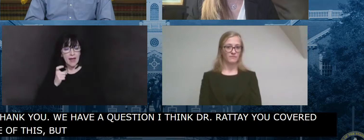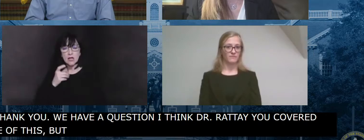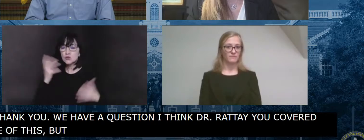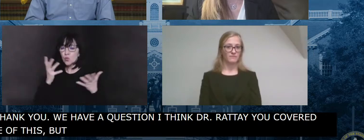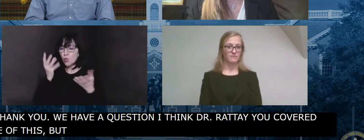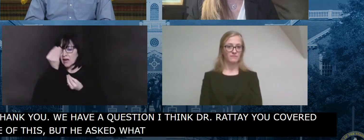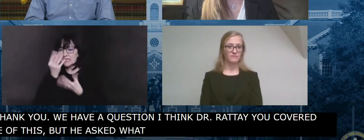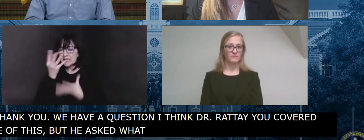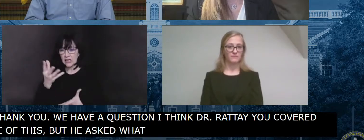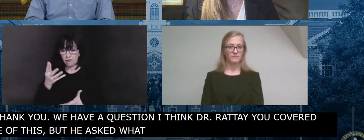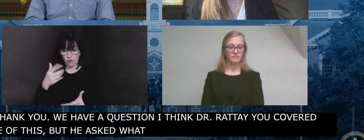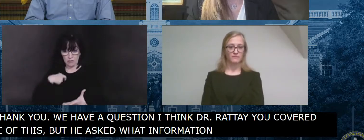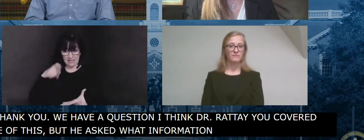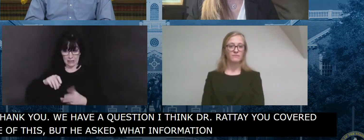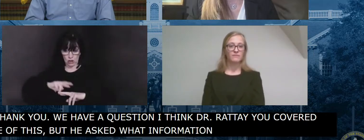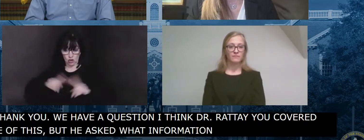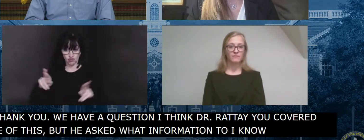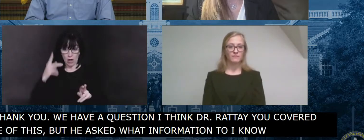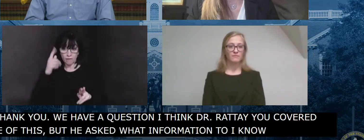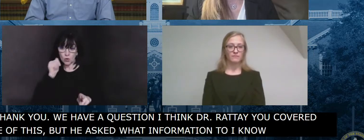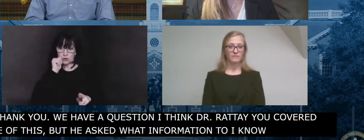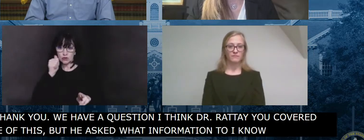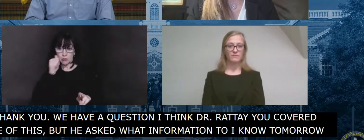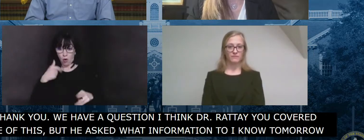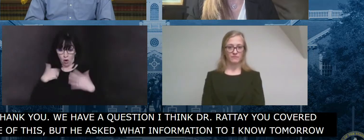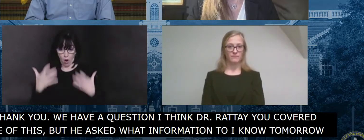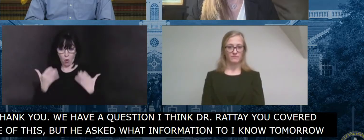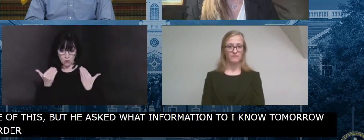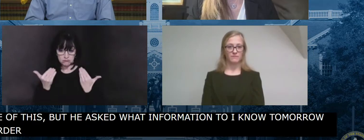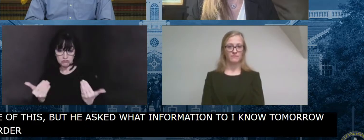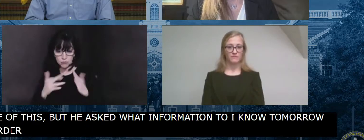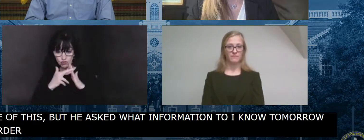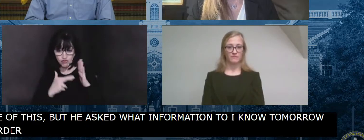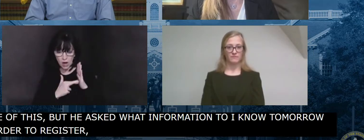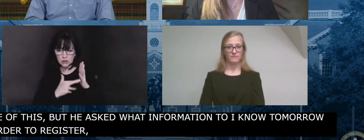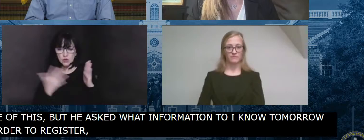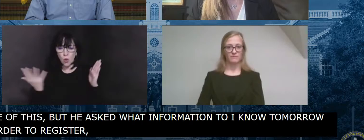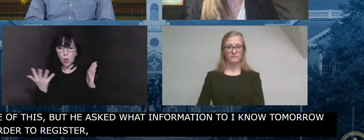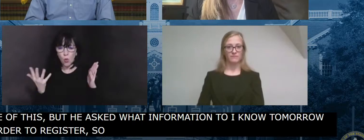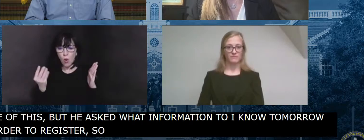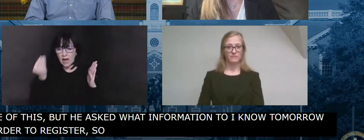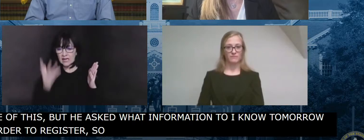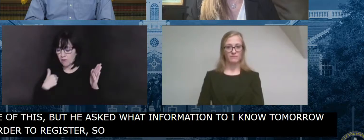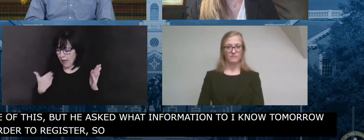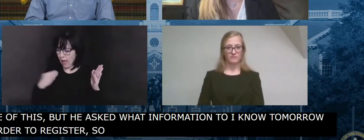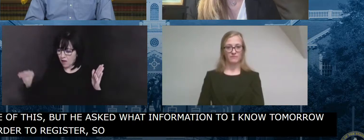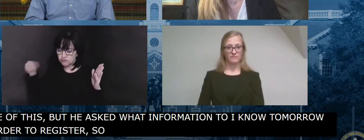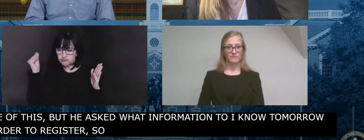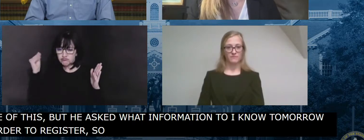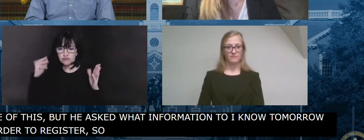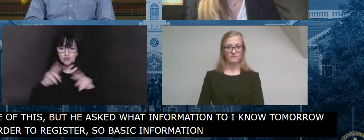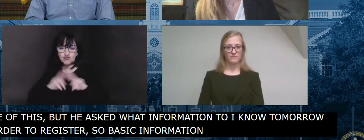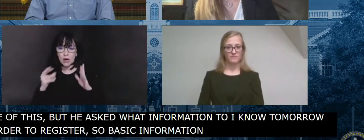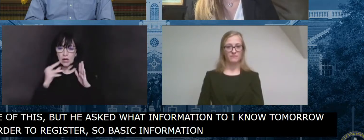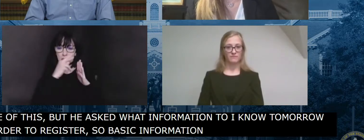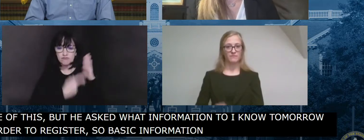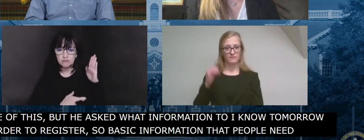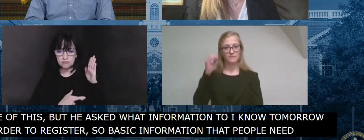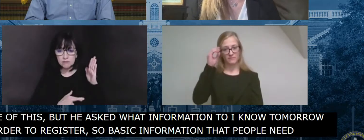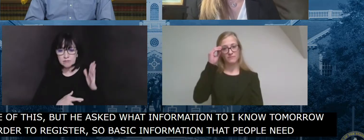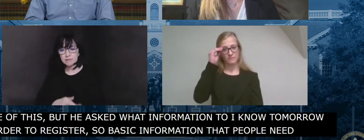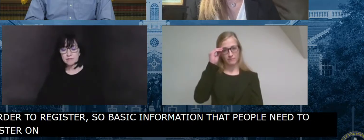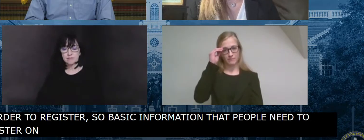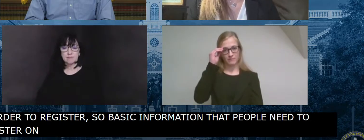need tomorrow in order to register? So just basic information that people need to register on the site tomorrow. Yeah, it's not like you